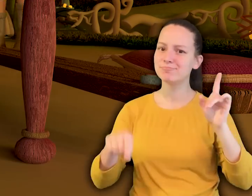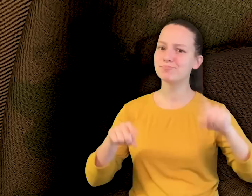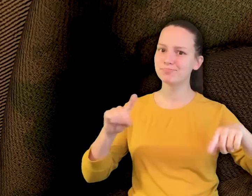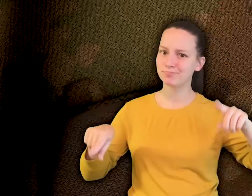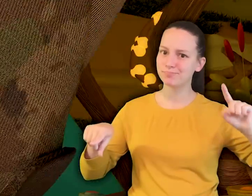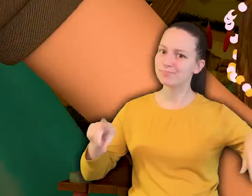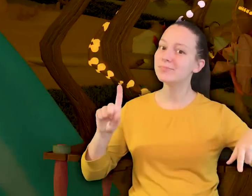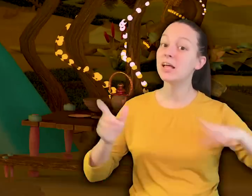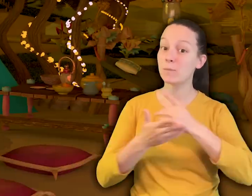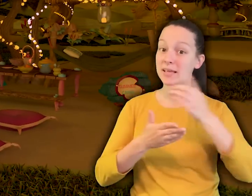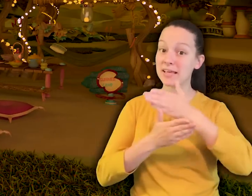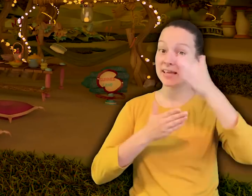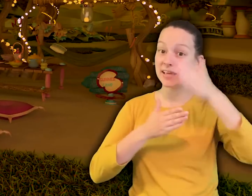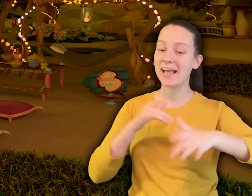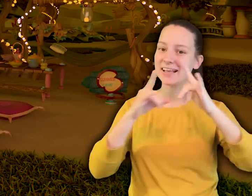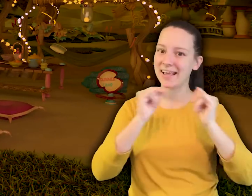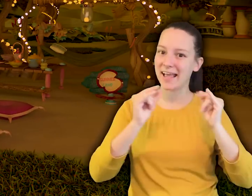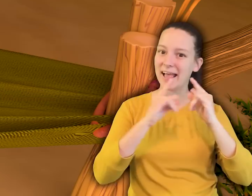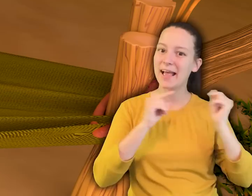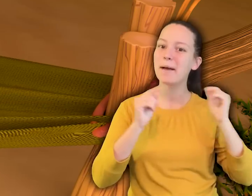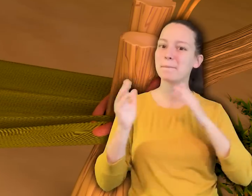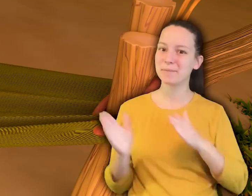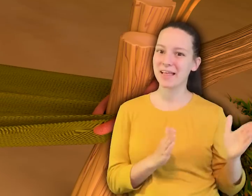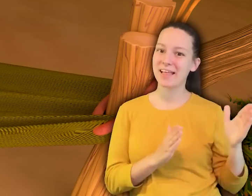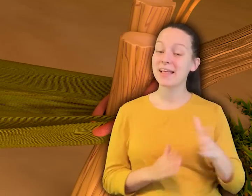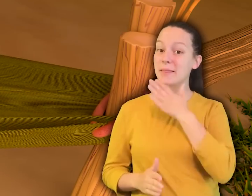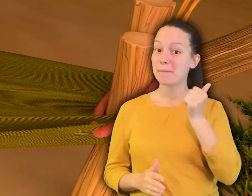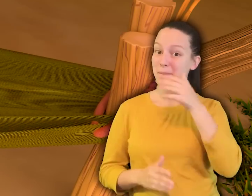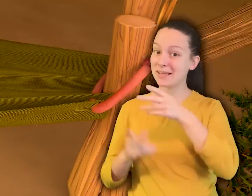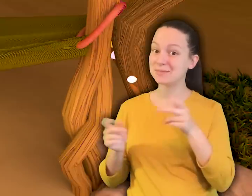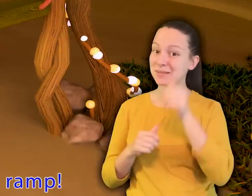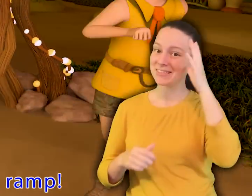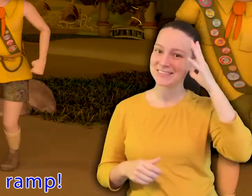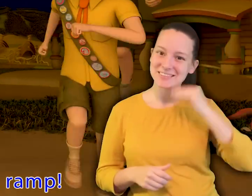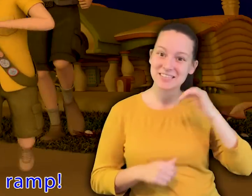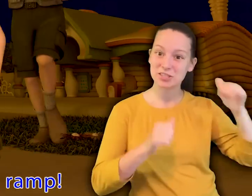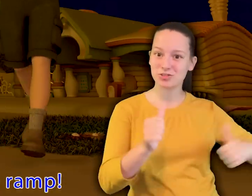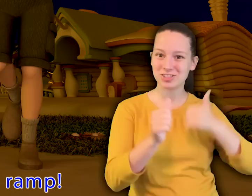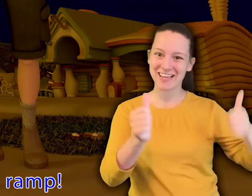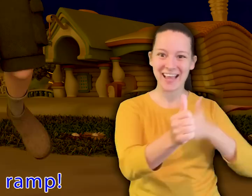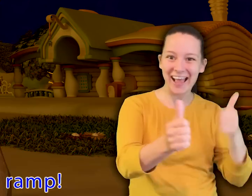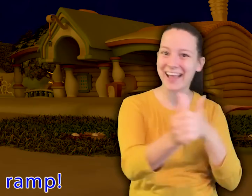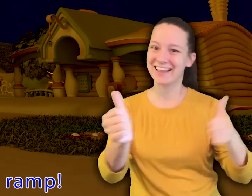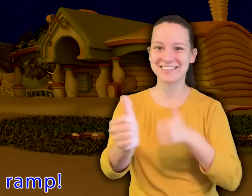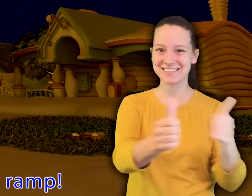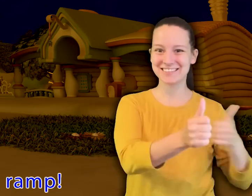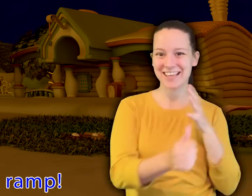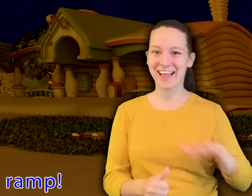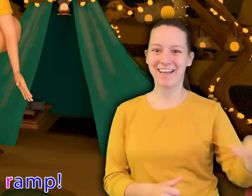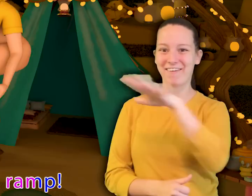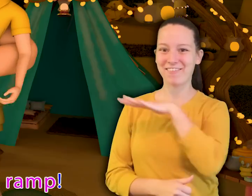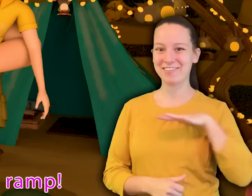stuff a weekend Camp best place to nap and chasing us all around our